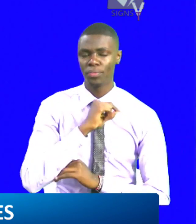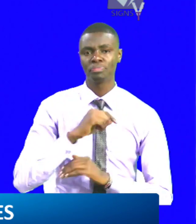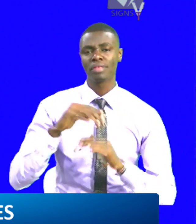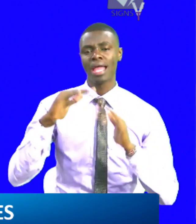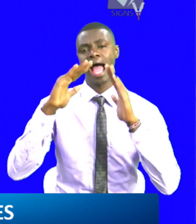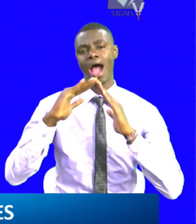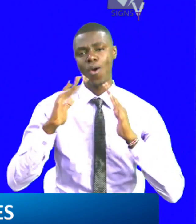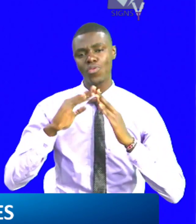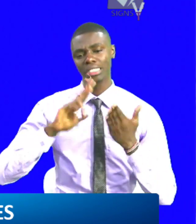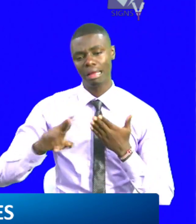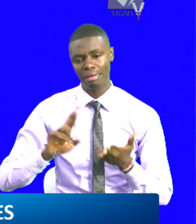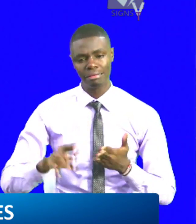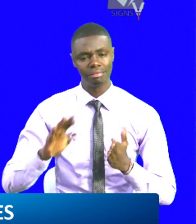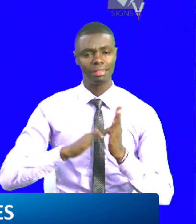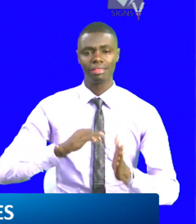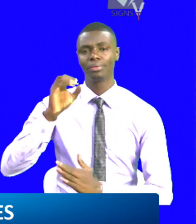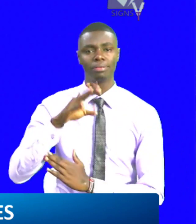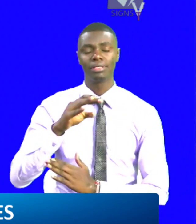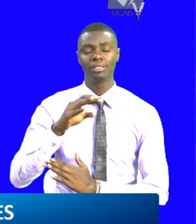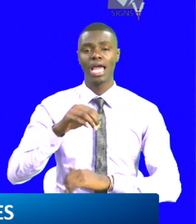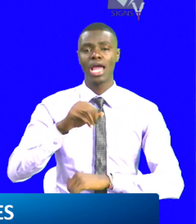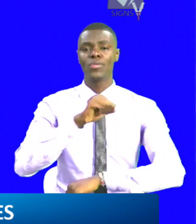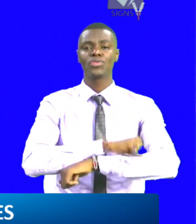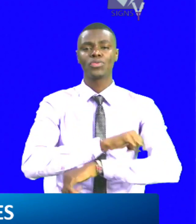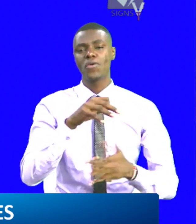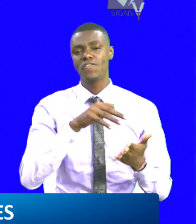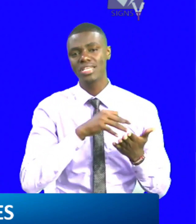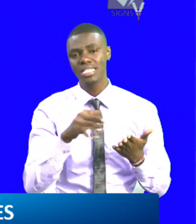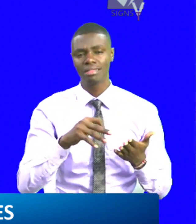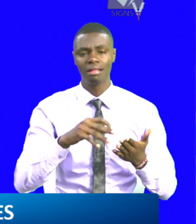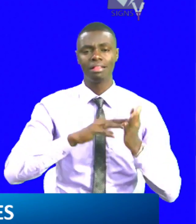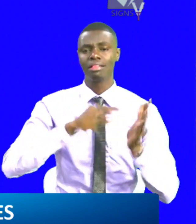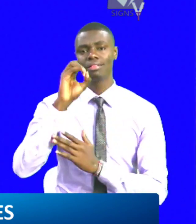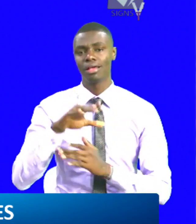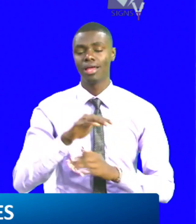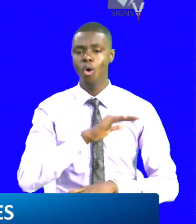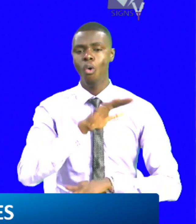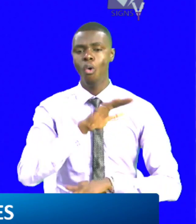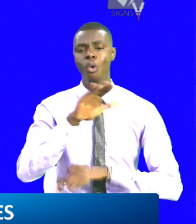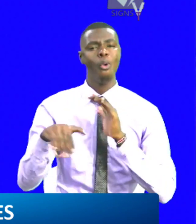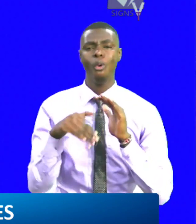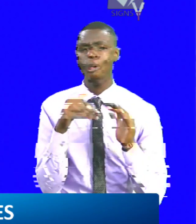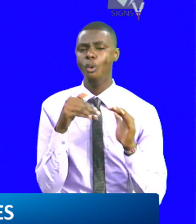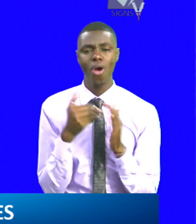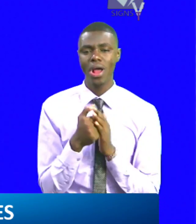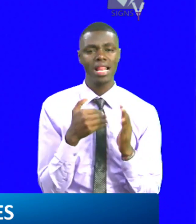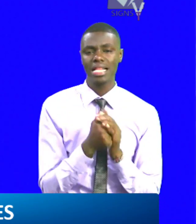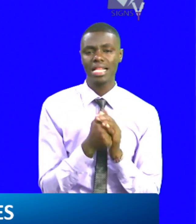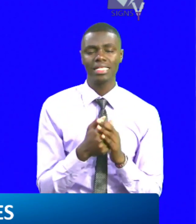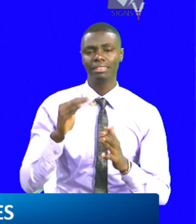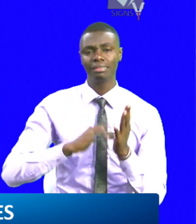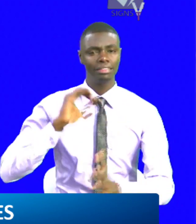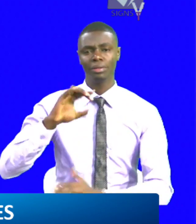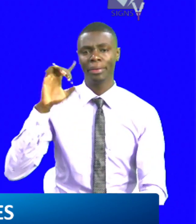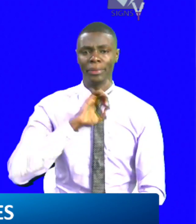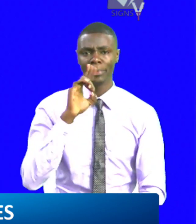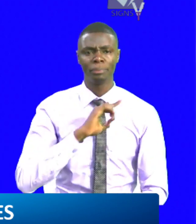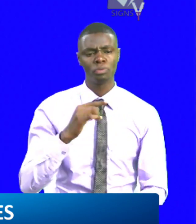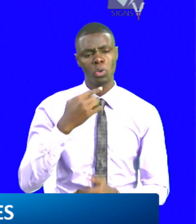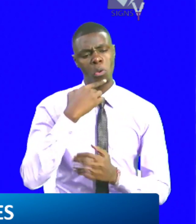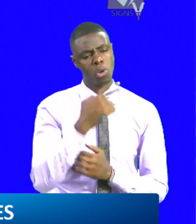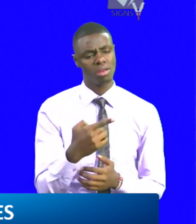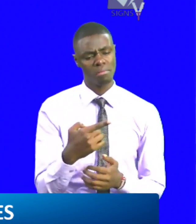Wakaniambia mafuta ndio hiyo, kodi ya nyumba ndio hiyo, karo ya shule, haya